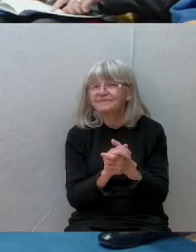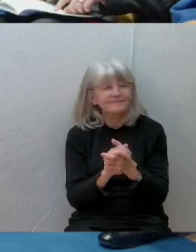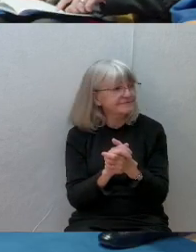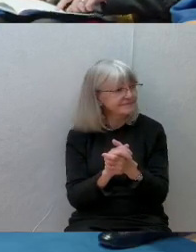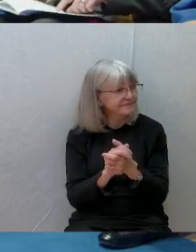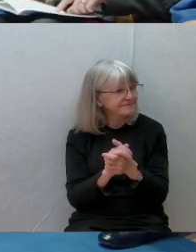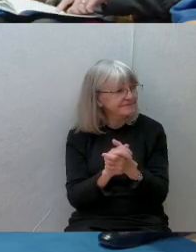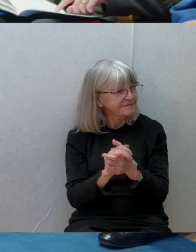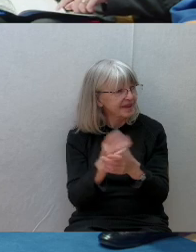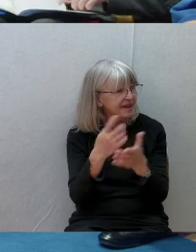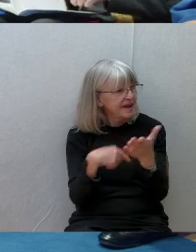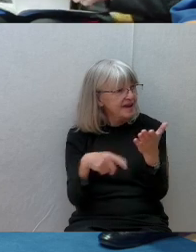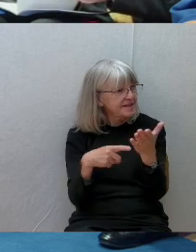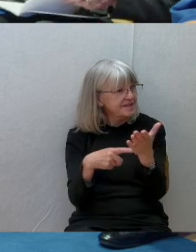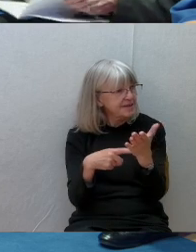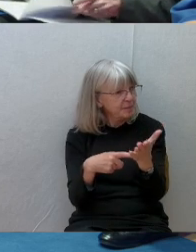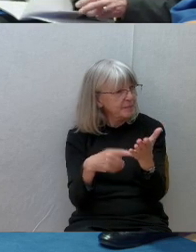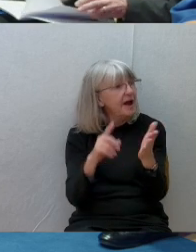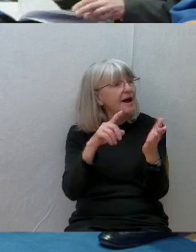Temitope Odesola.